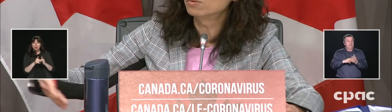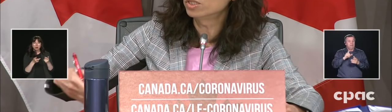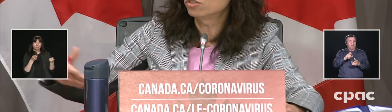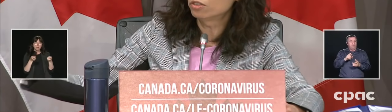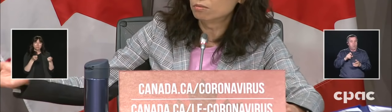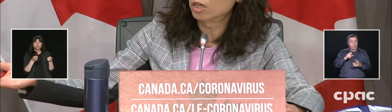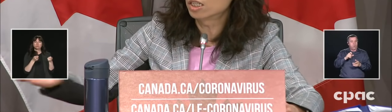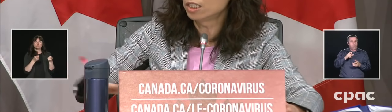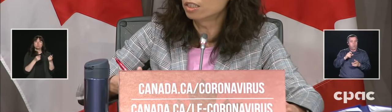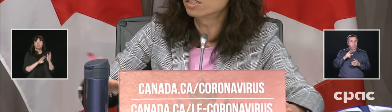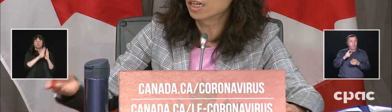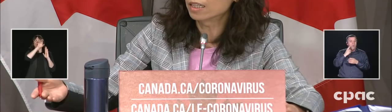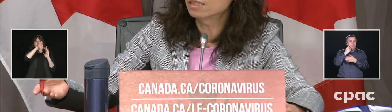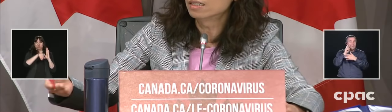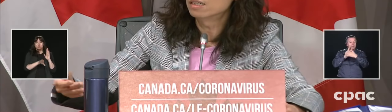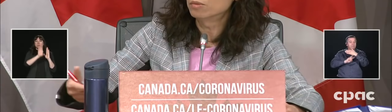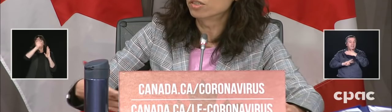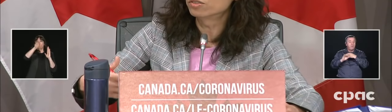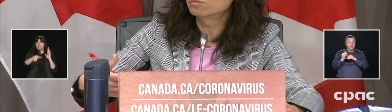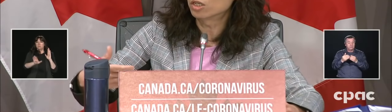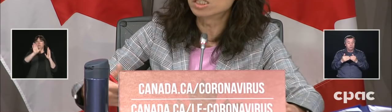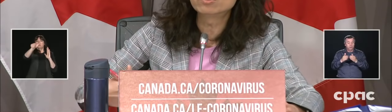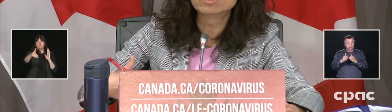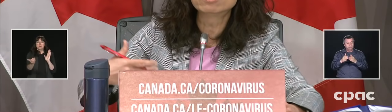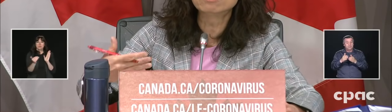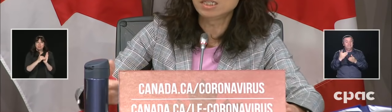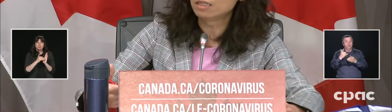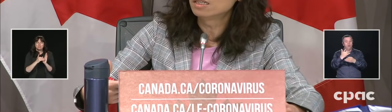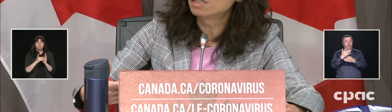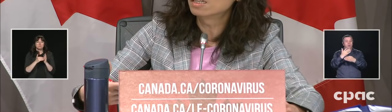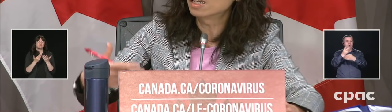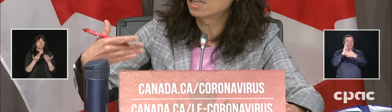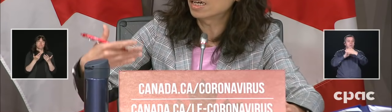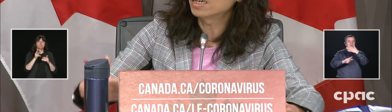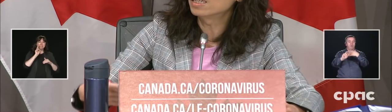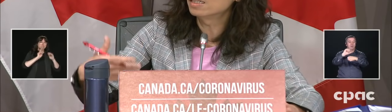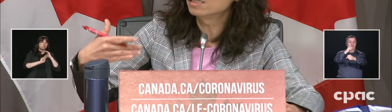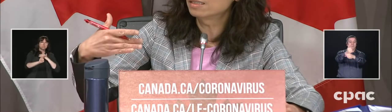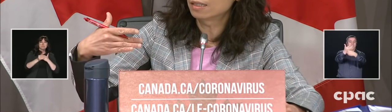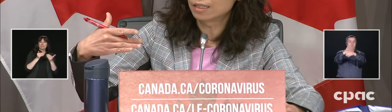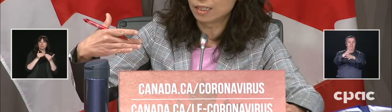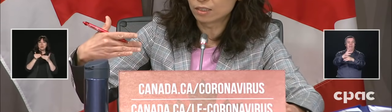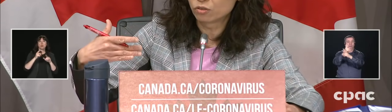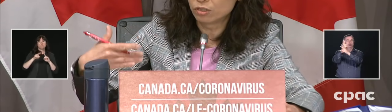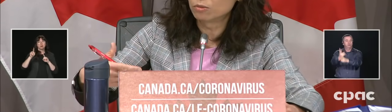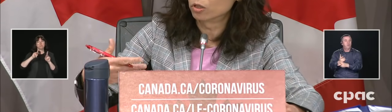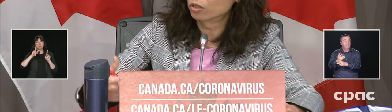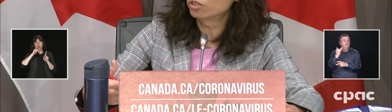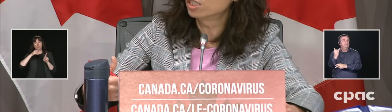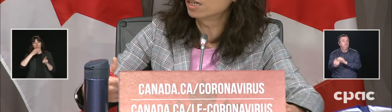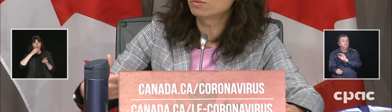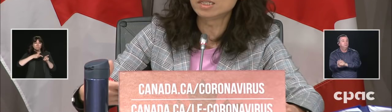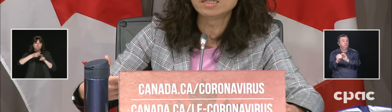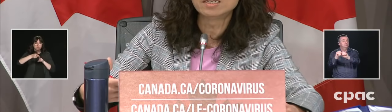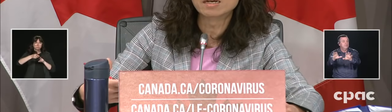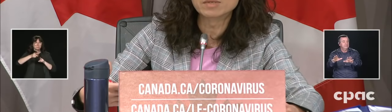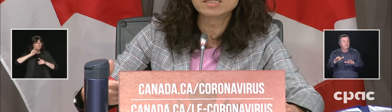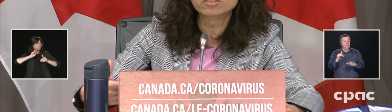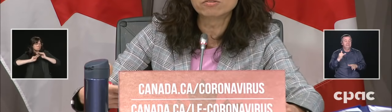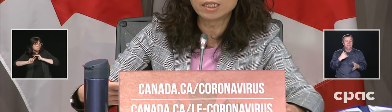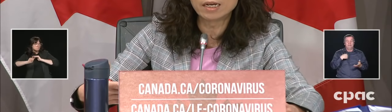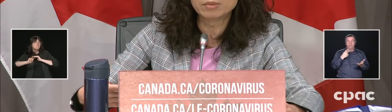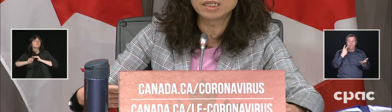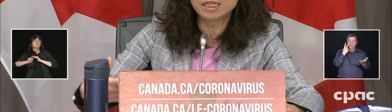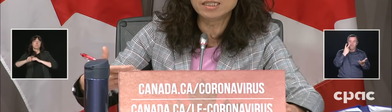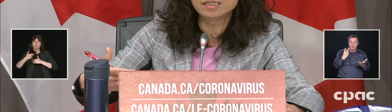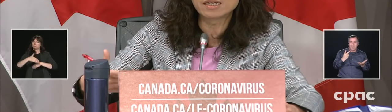no matter which modeling you look at, modelers will agree that that is the extreme caution that we are